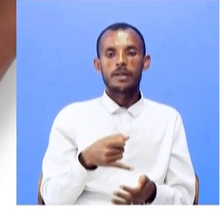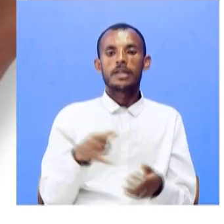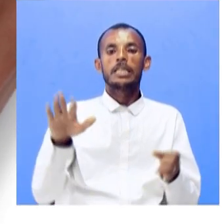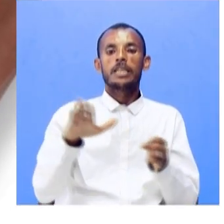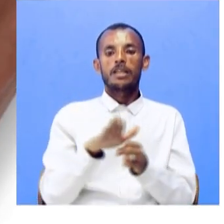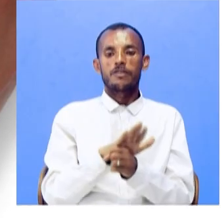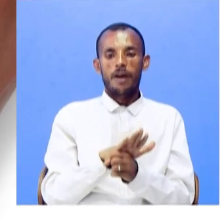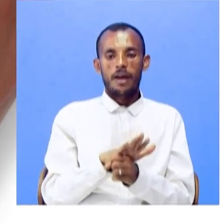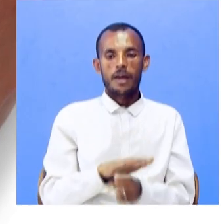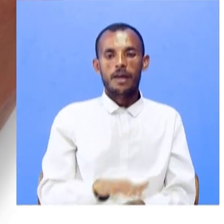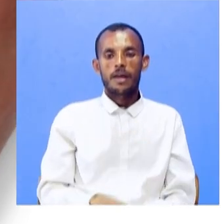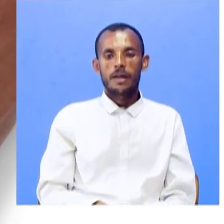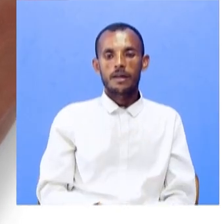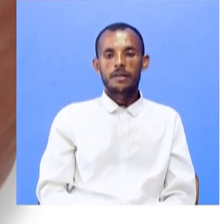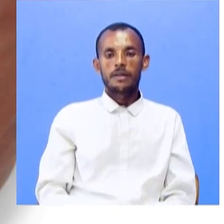satisfies